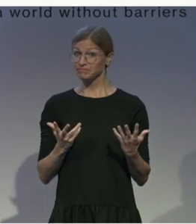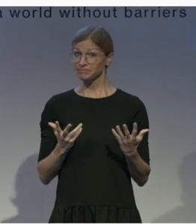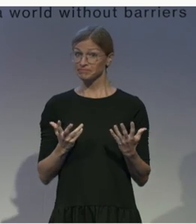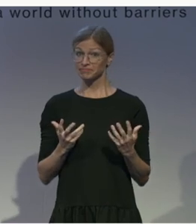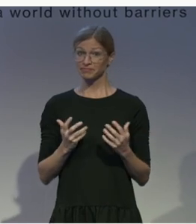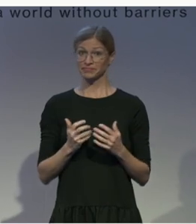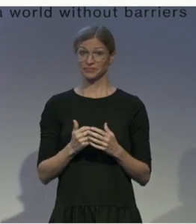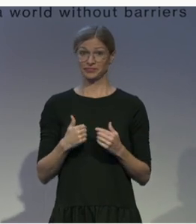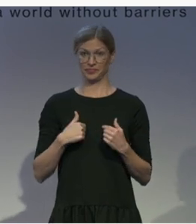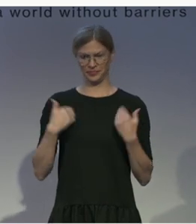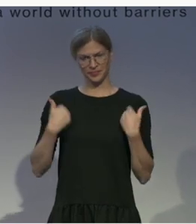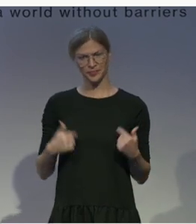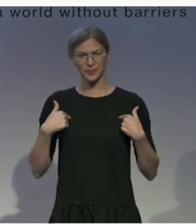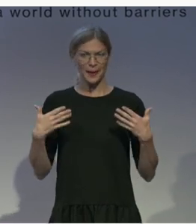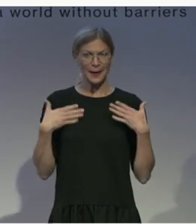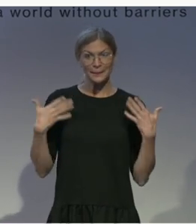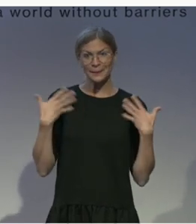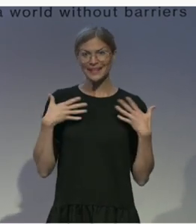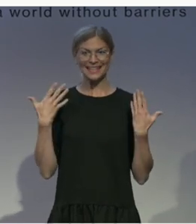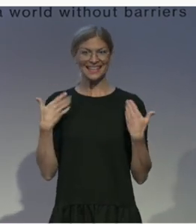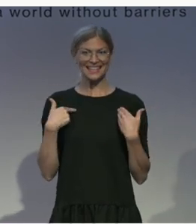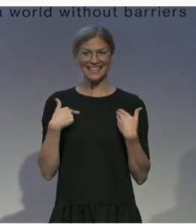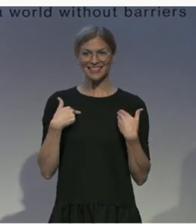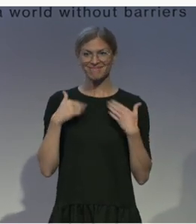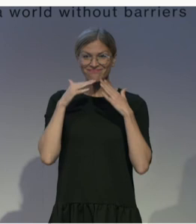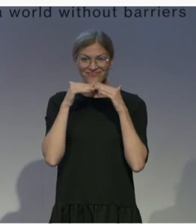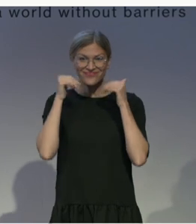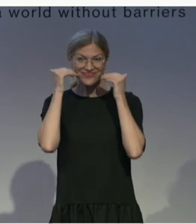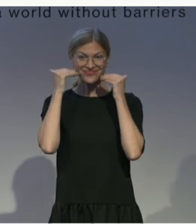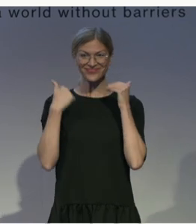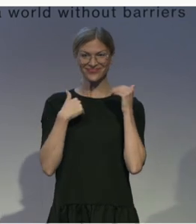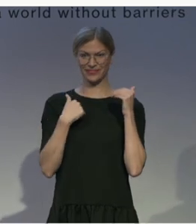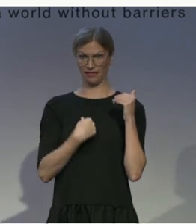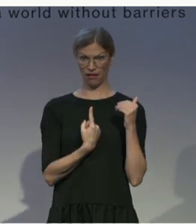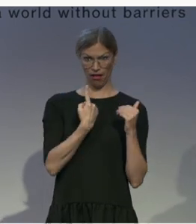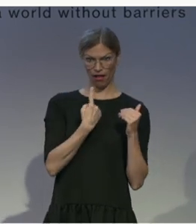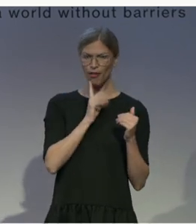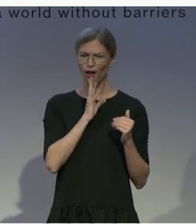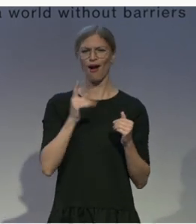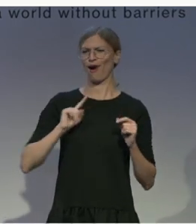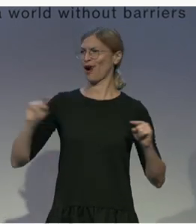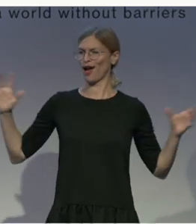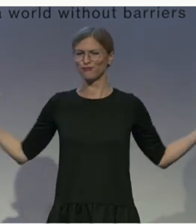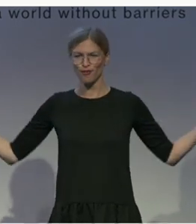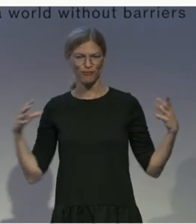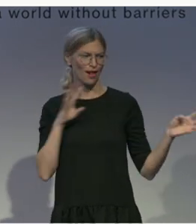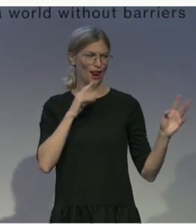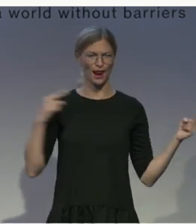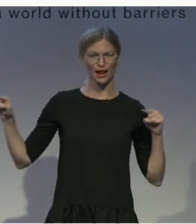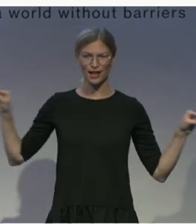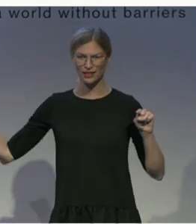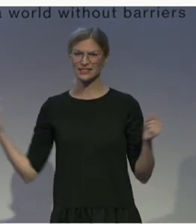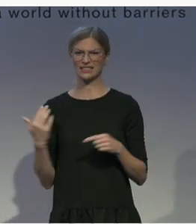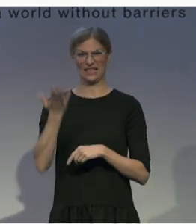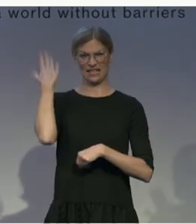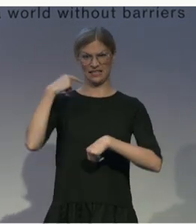I'm very happy that I'm not able to speak without the podium, because last week I was in an event where the only way to give a speech was from